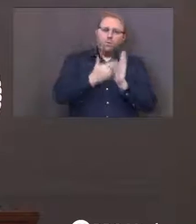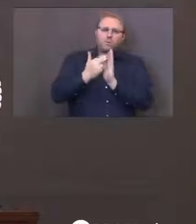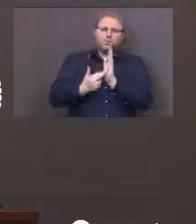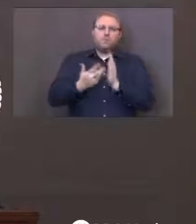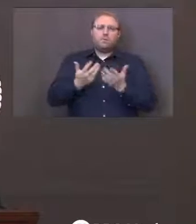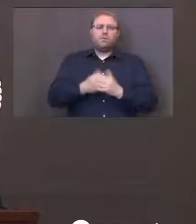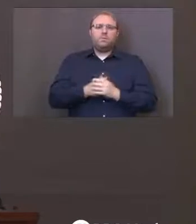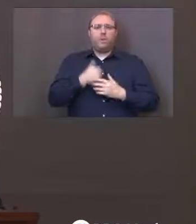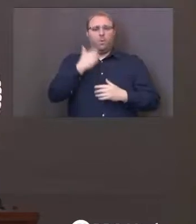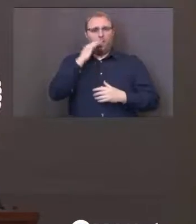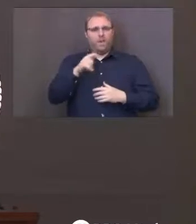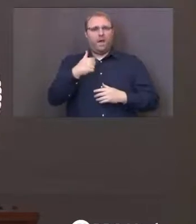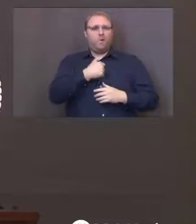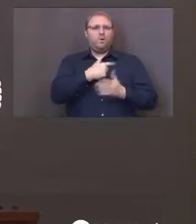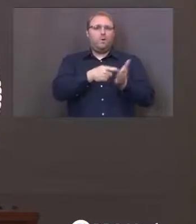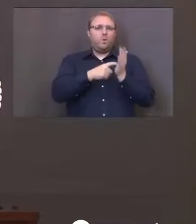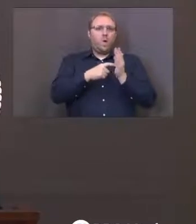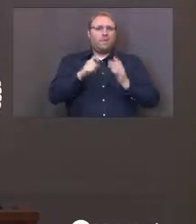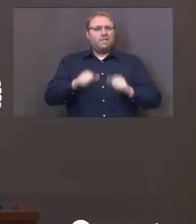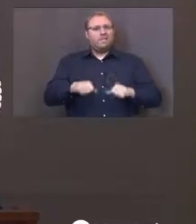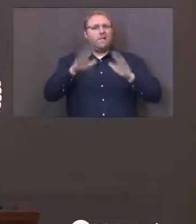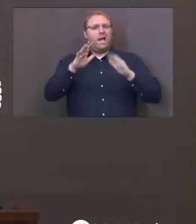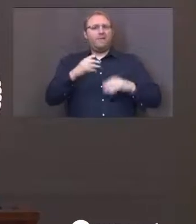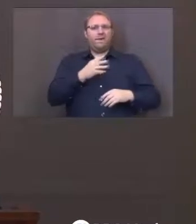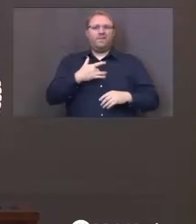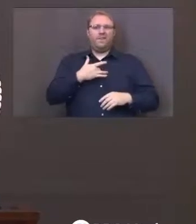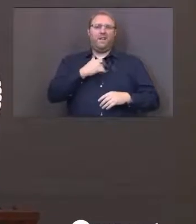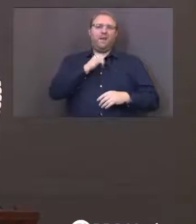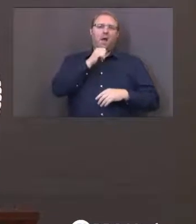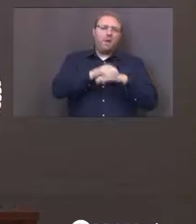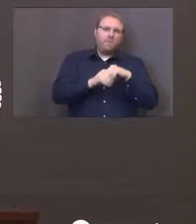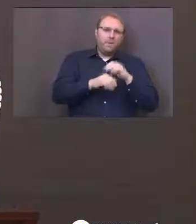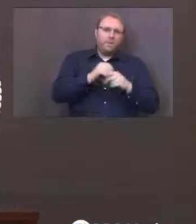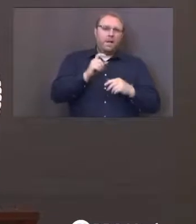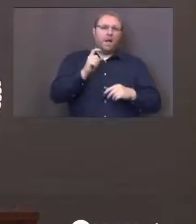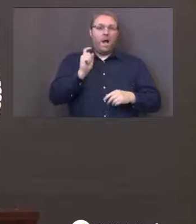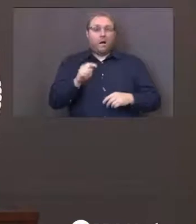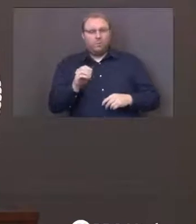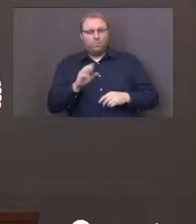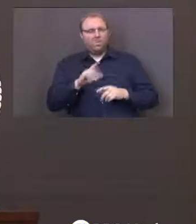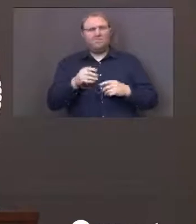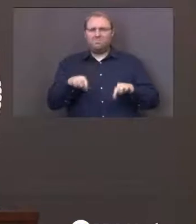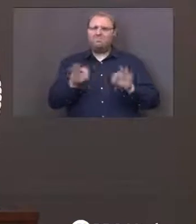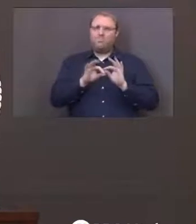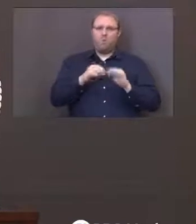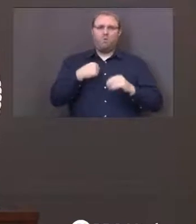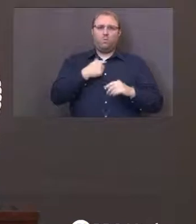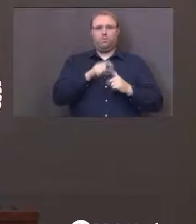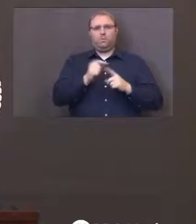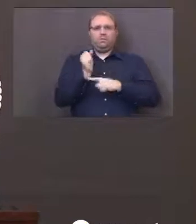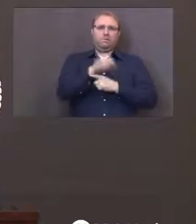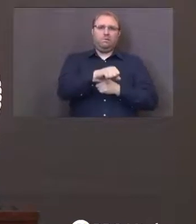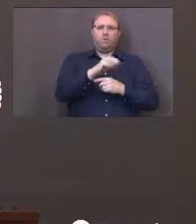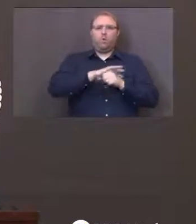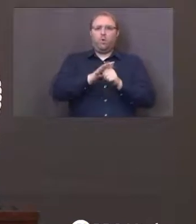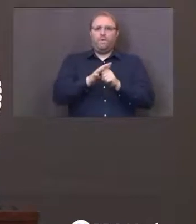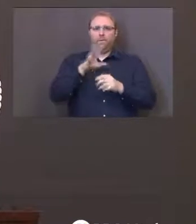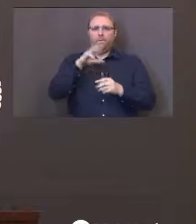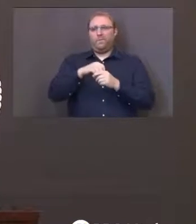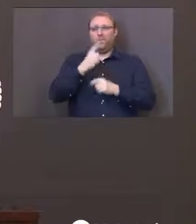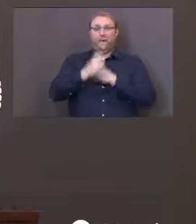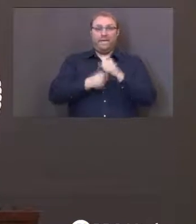know it's a sacrifice and it's certainly an inconvenience. But if we're going to, in fact, get through this thing over the next year, we need to, in